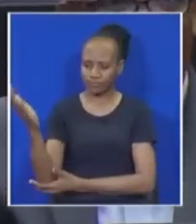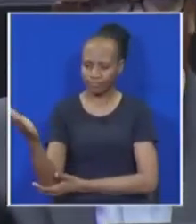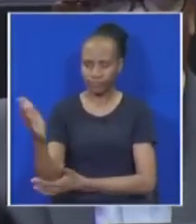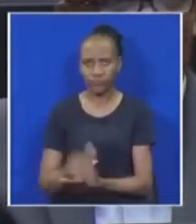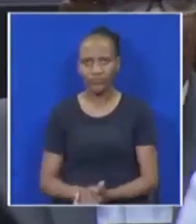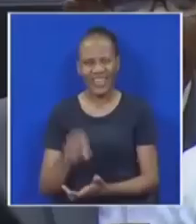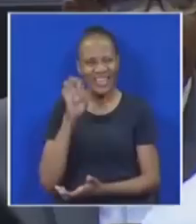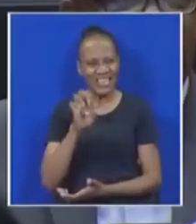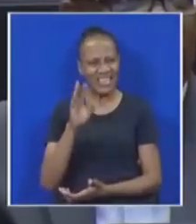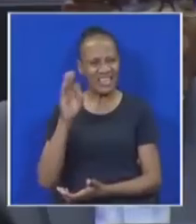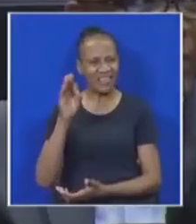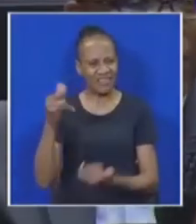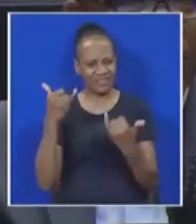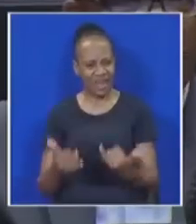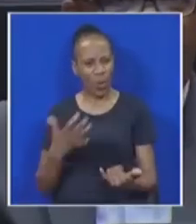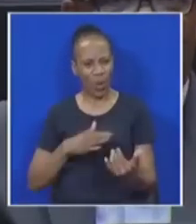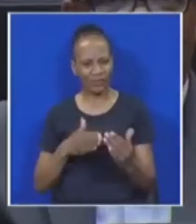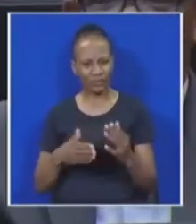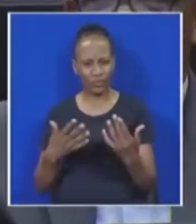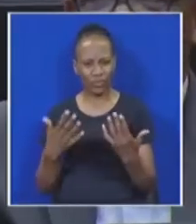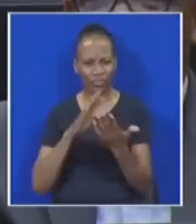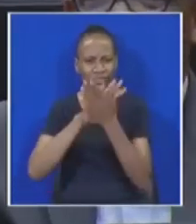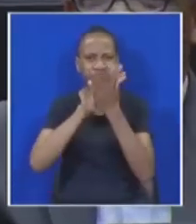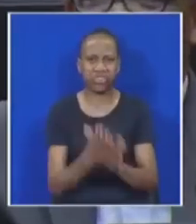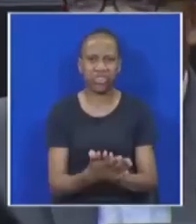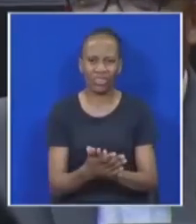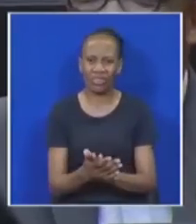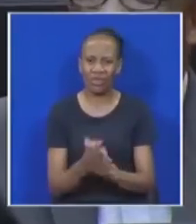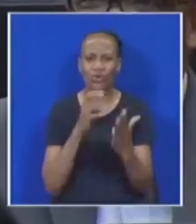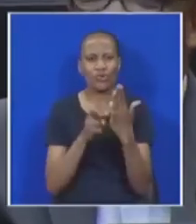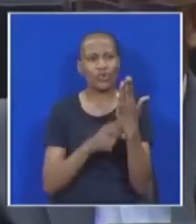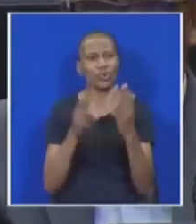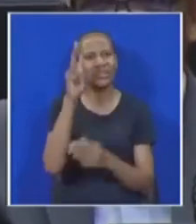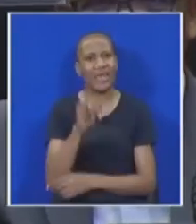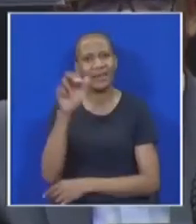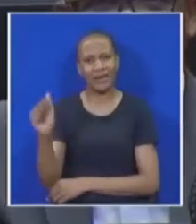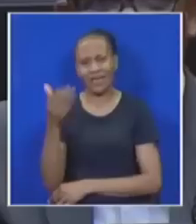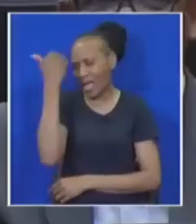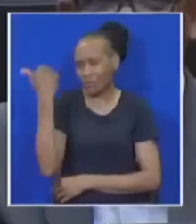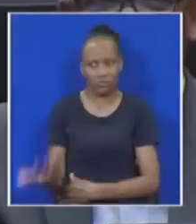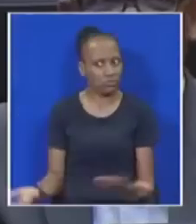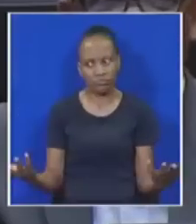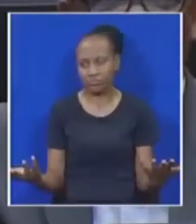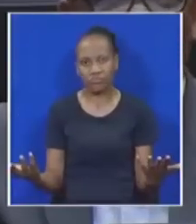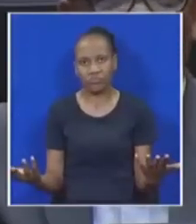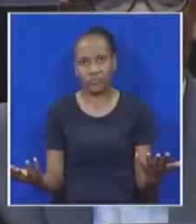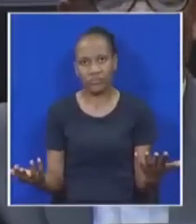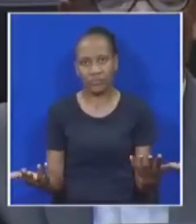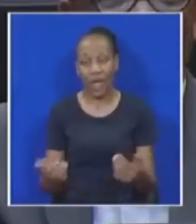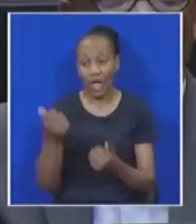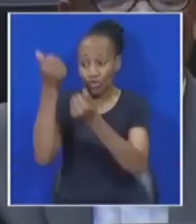EFF wants to disrupt workings of this House. because Judge